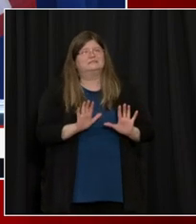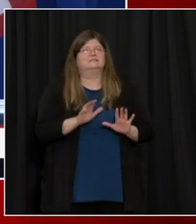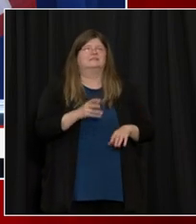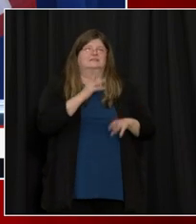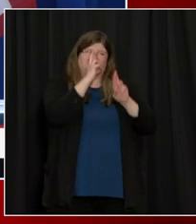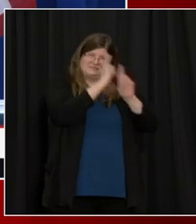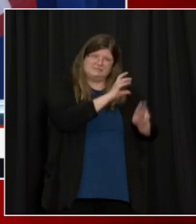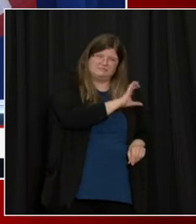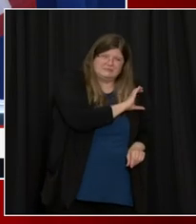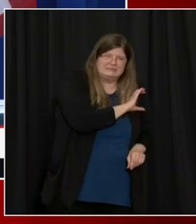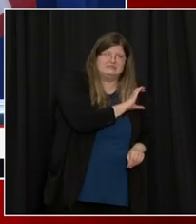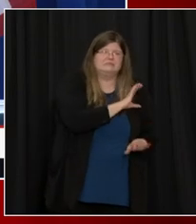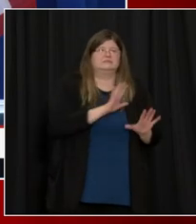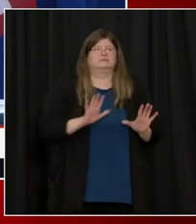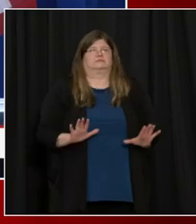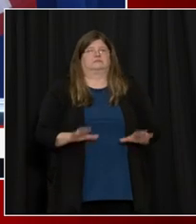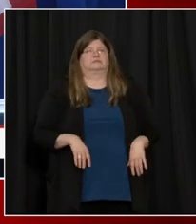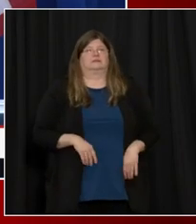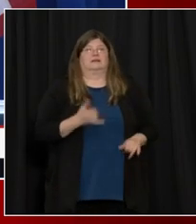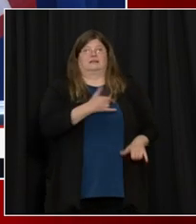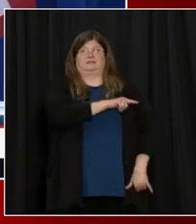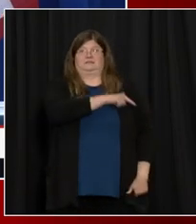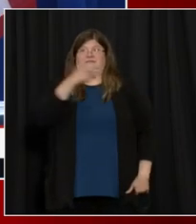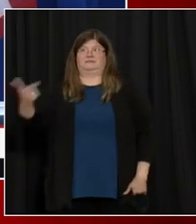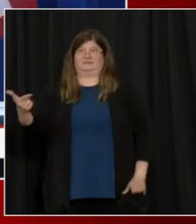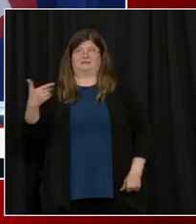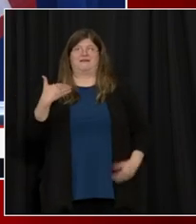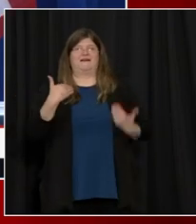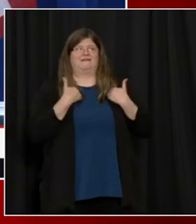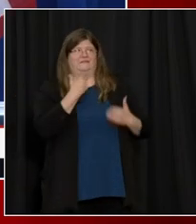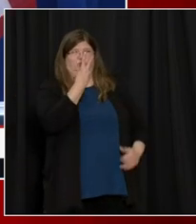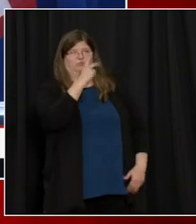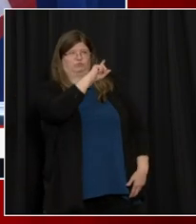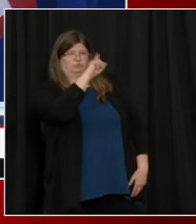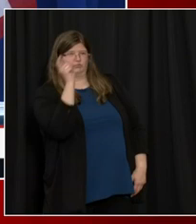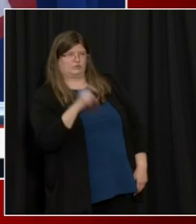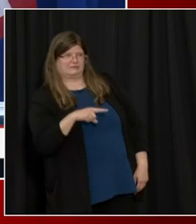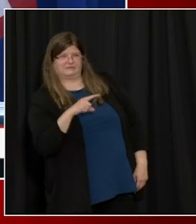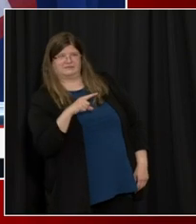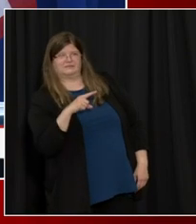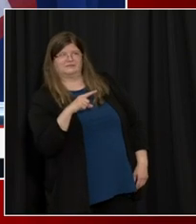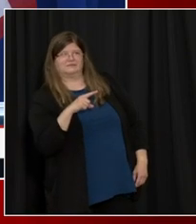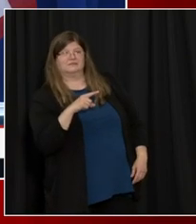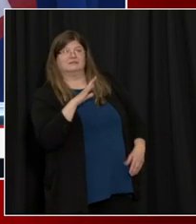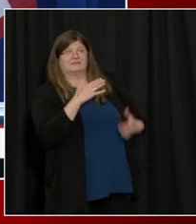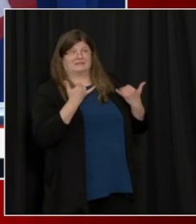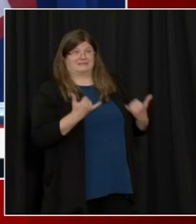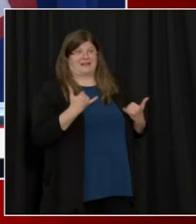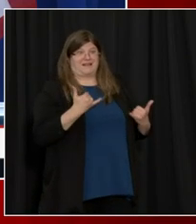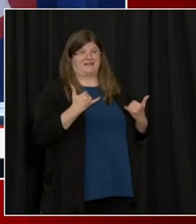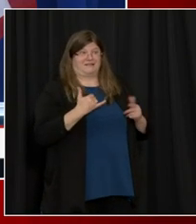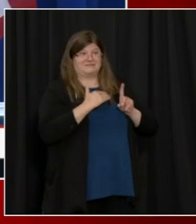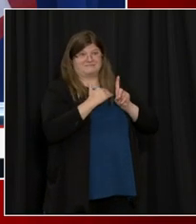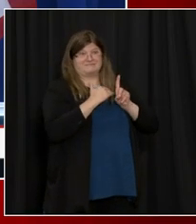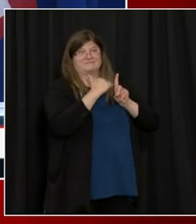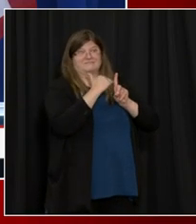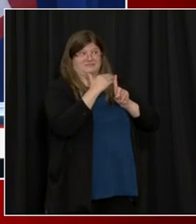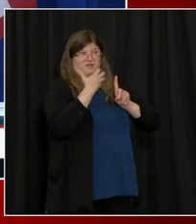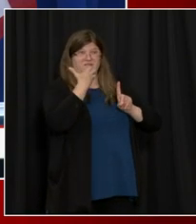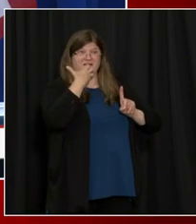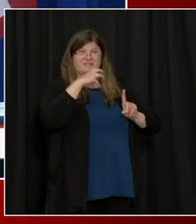Yes, sir, Mr. Wright. Two questions, Mayor. It's getting hot outside, so there's a good chance that we'll